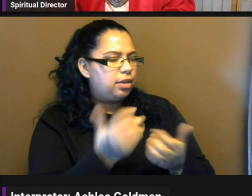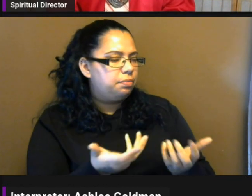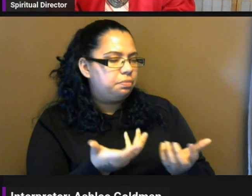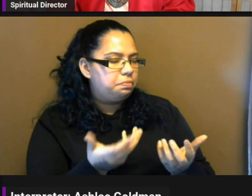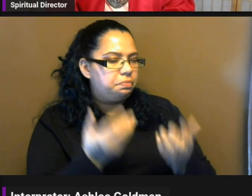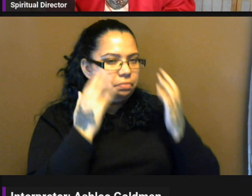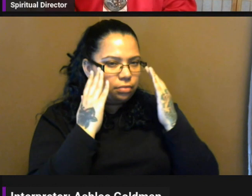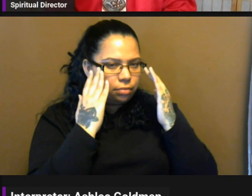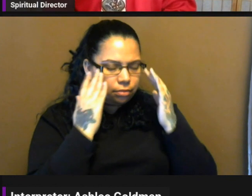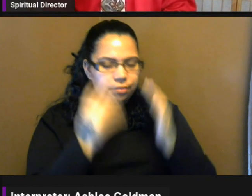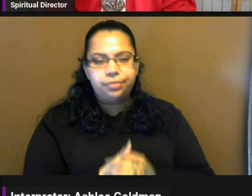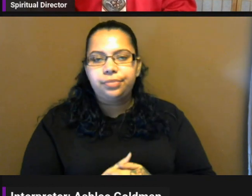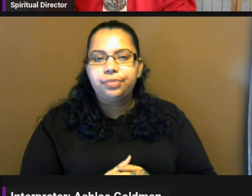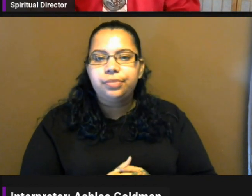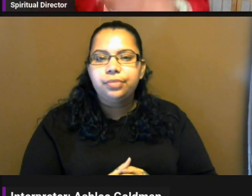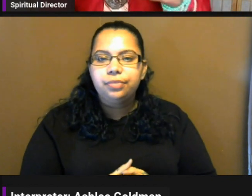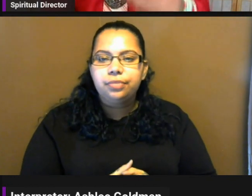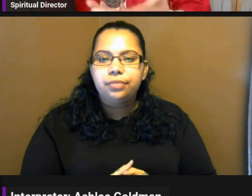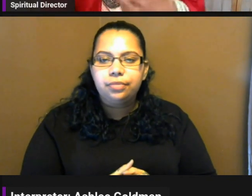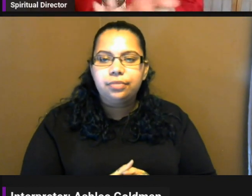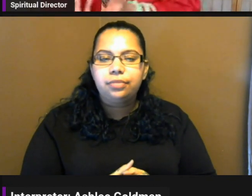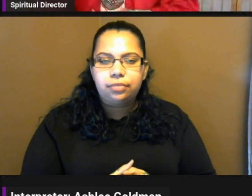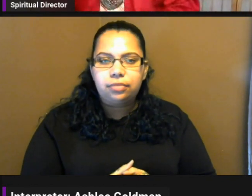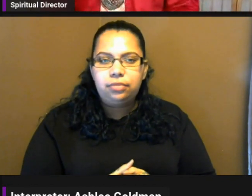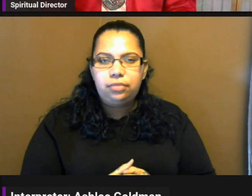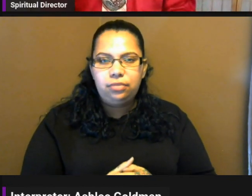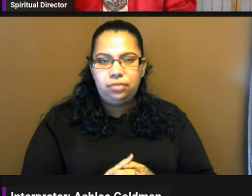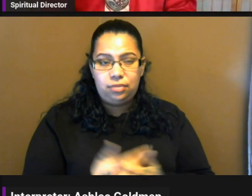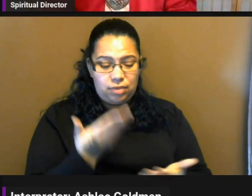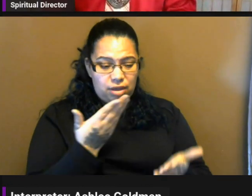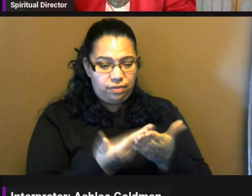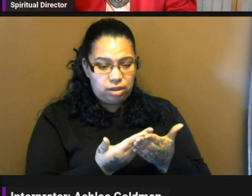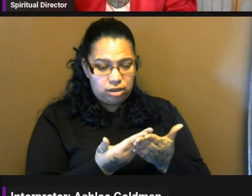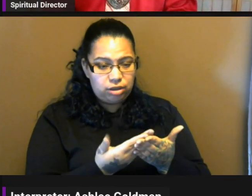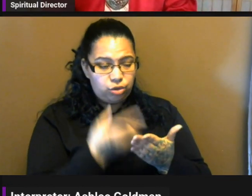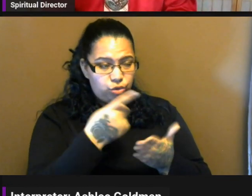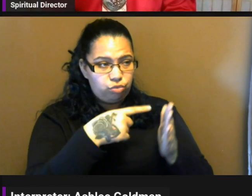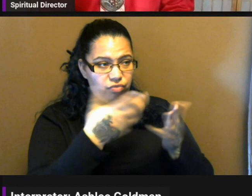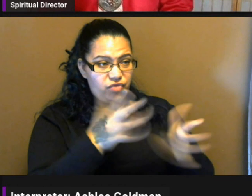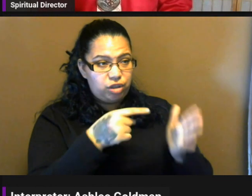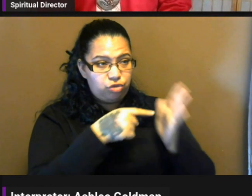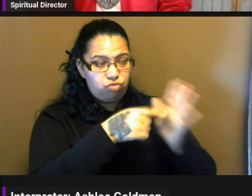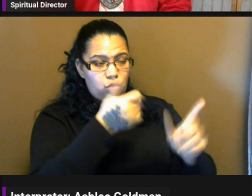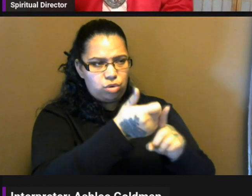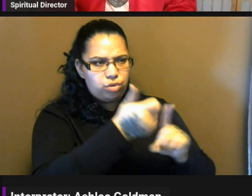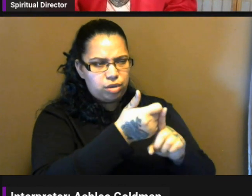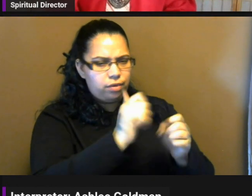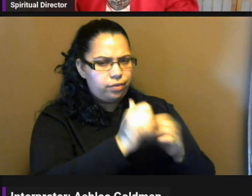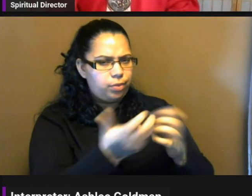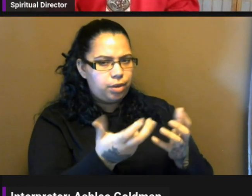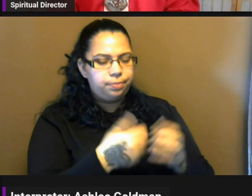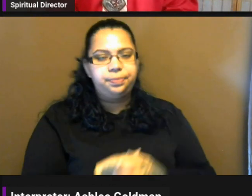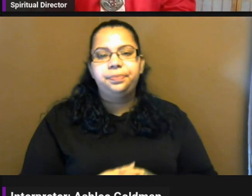what does that look like? What's the evidence of showing this to yourself? Number